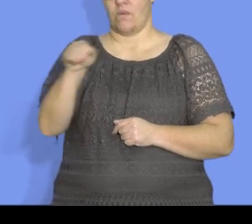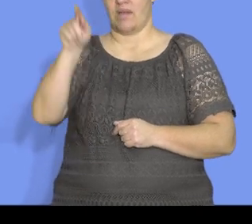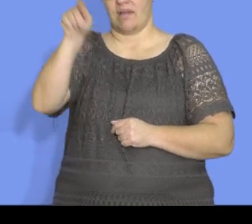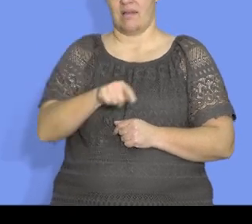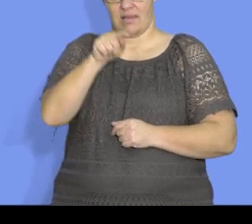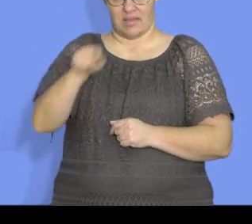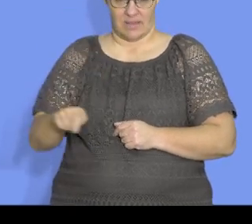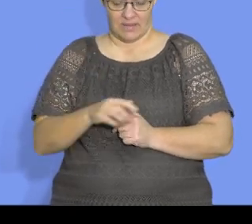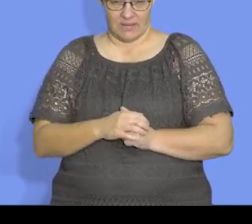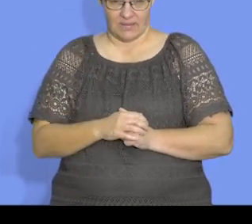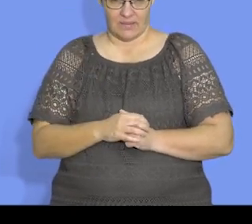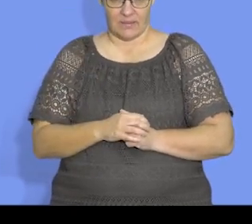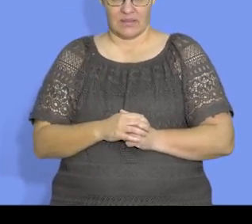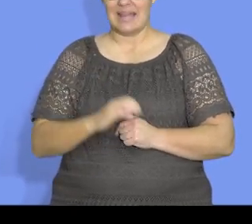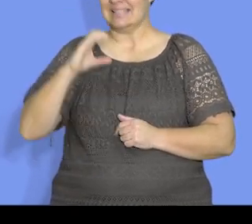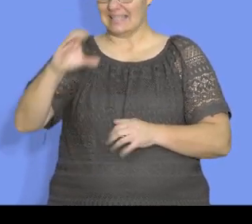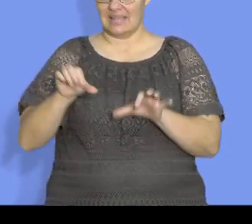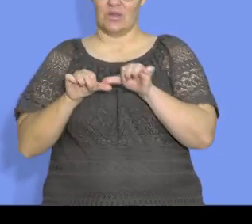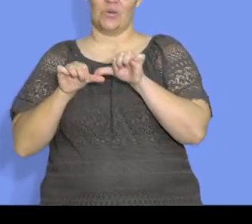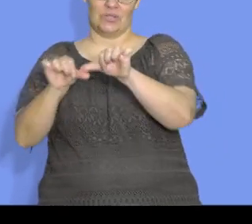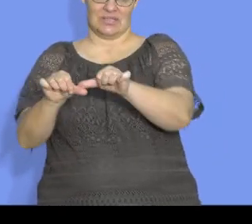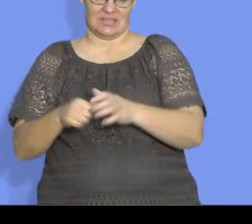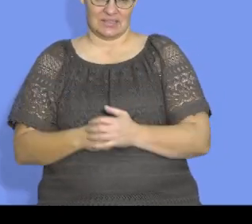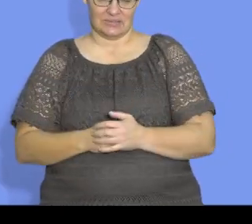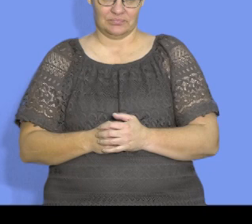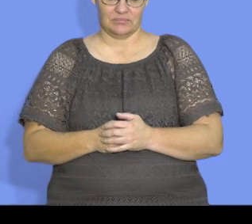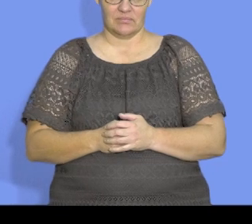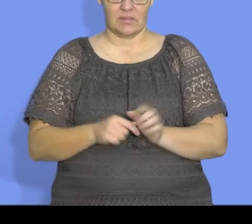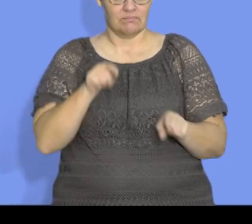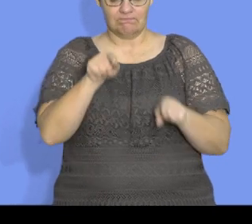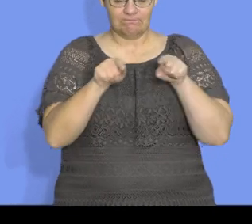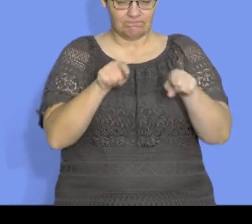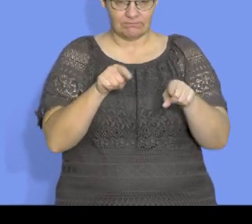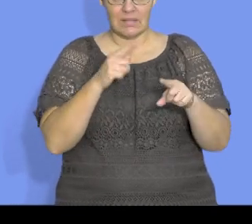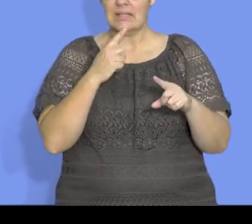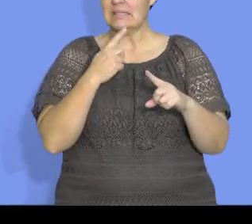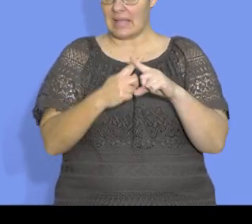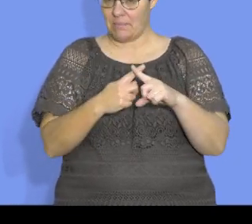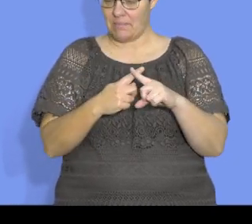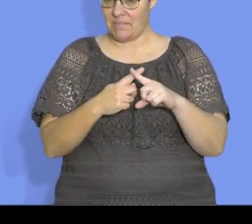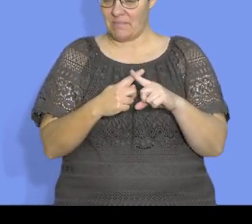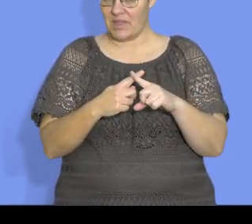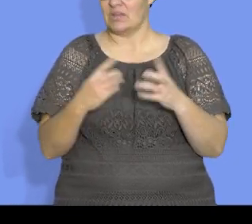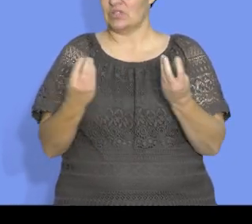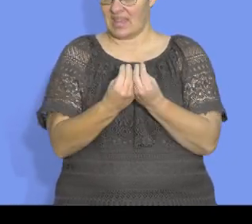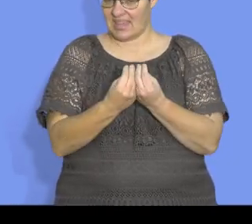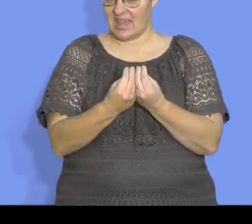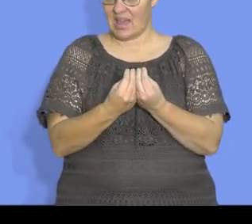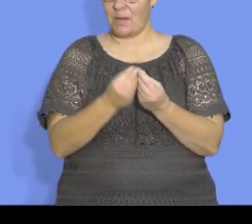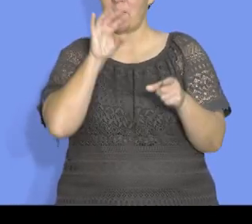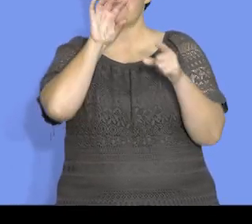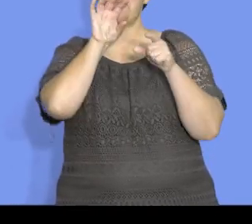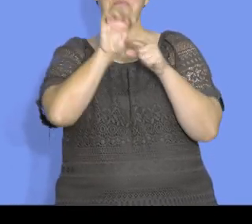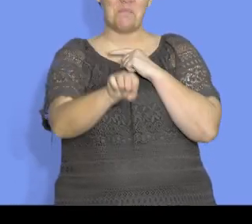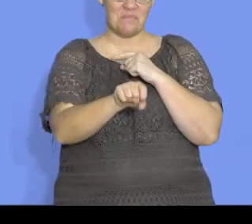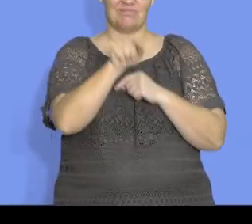to 1 over lambda. The c is a constant. When two things are multiplied by each other together,